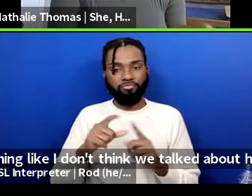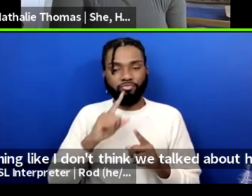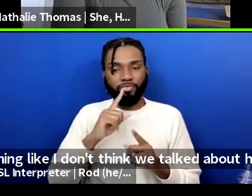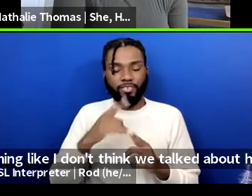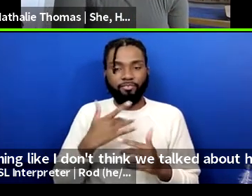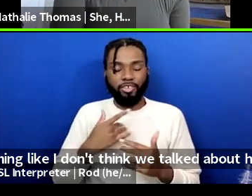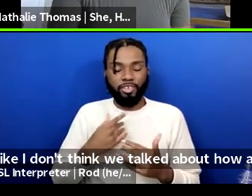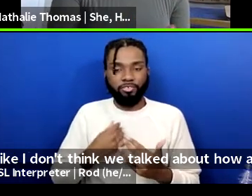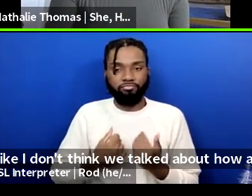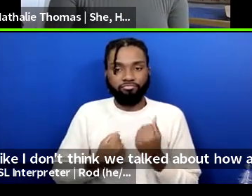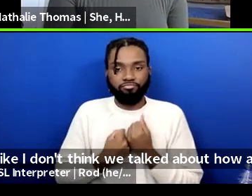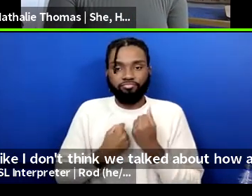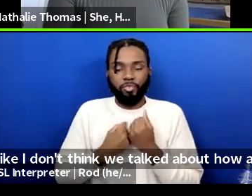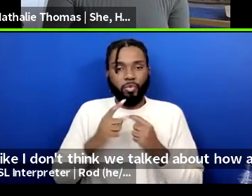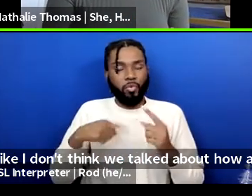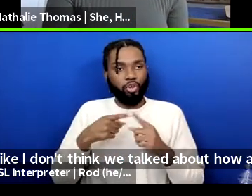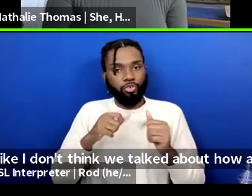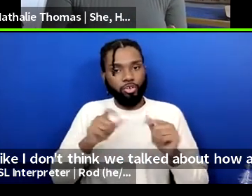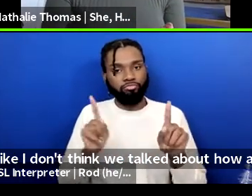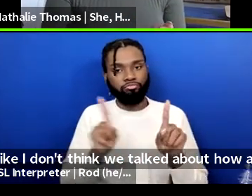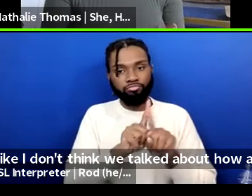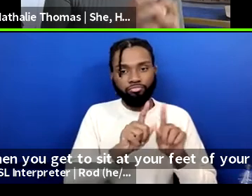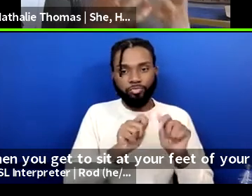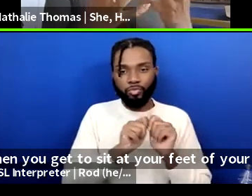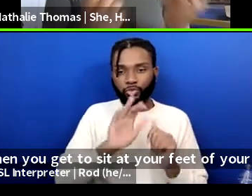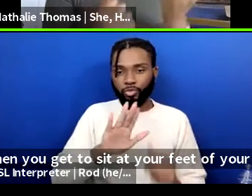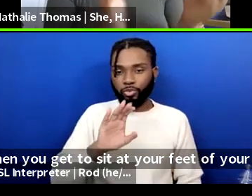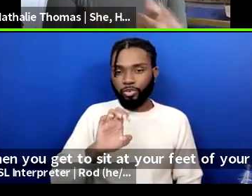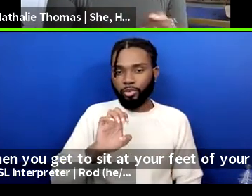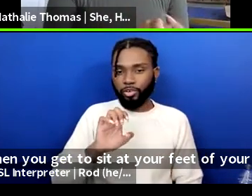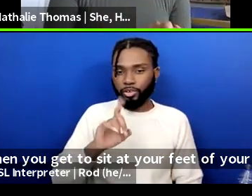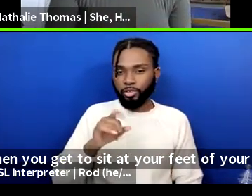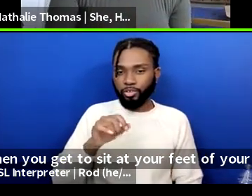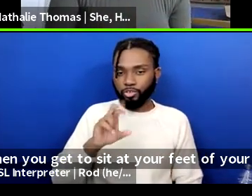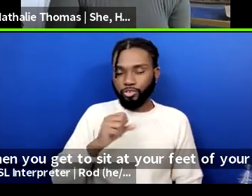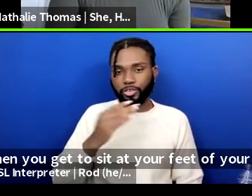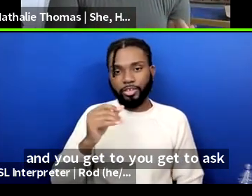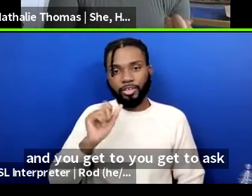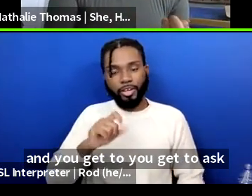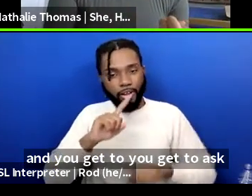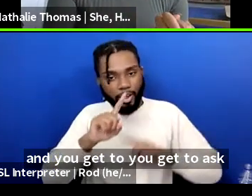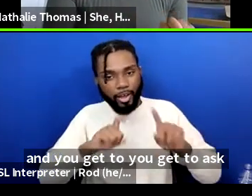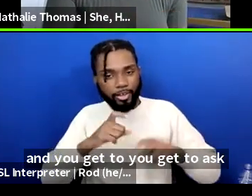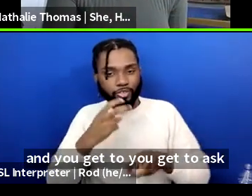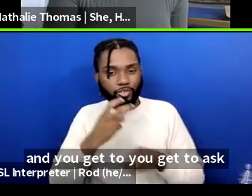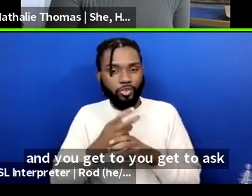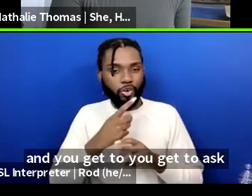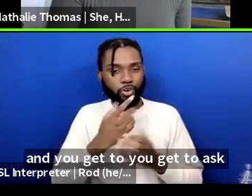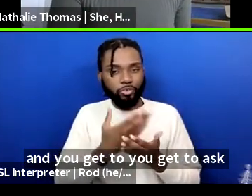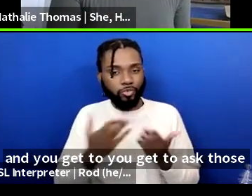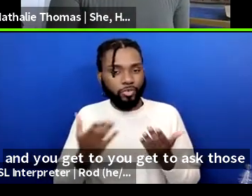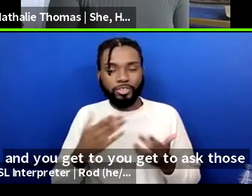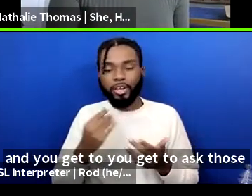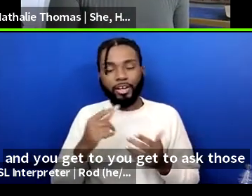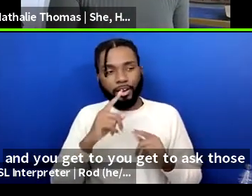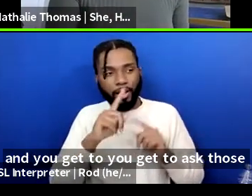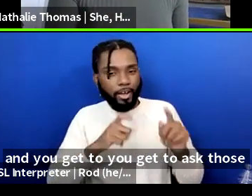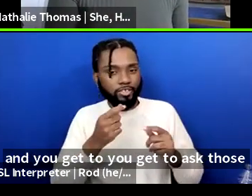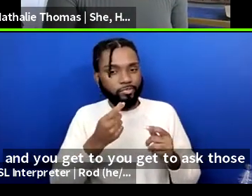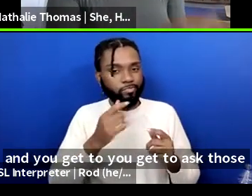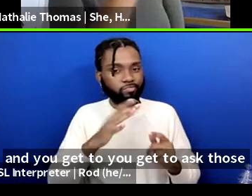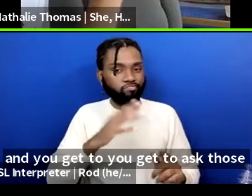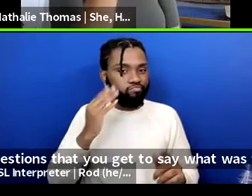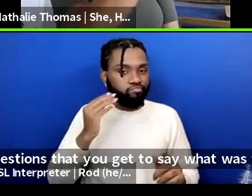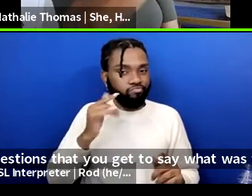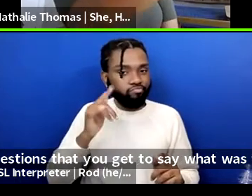to sit at your feet of your elders and you get to ask those hard questions and you get to say, what was this like? And